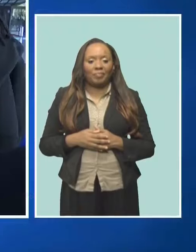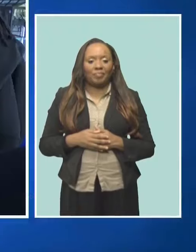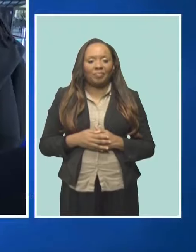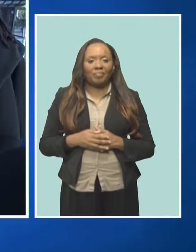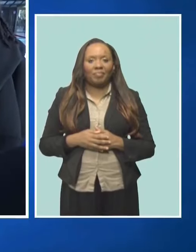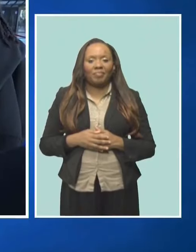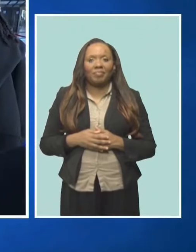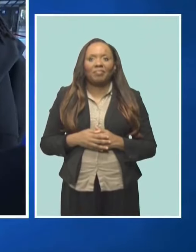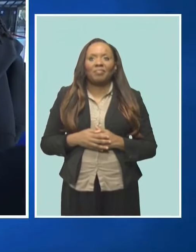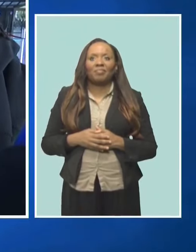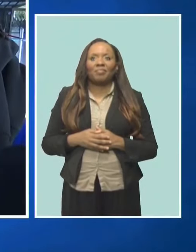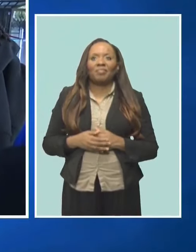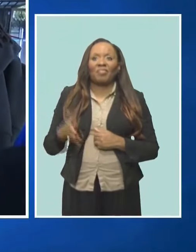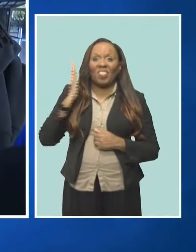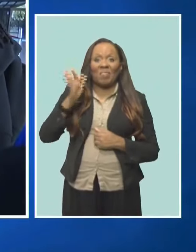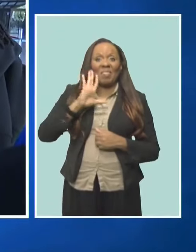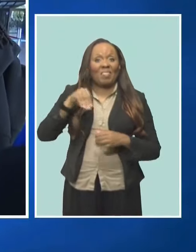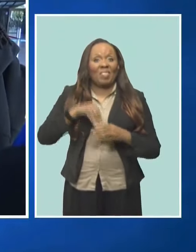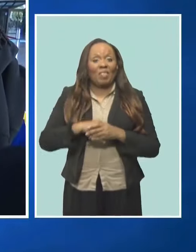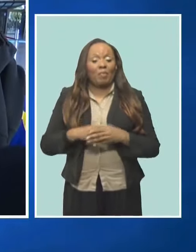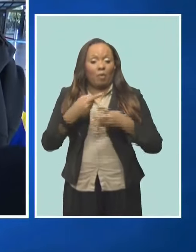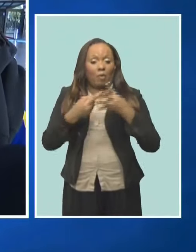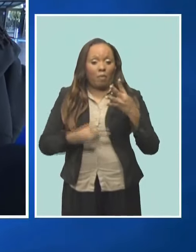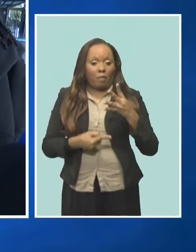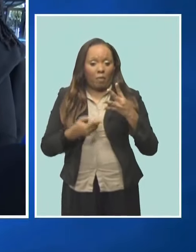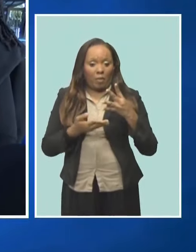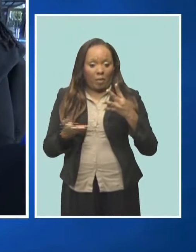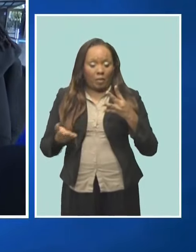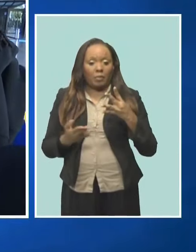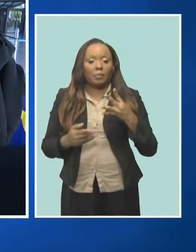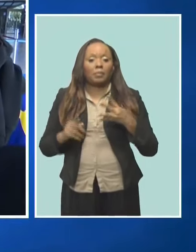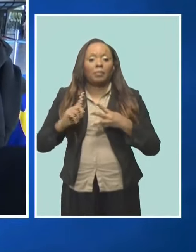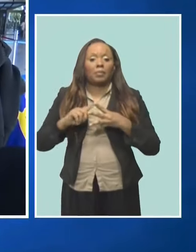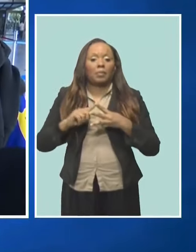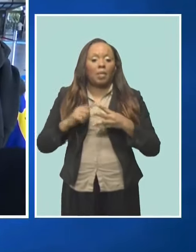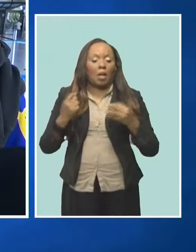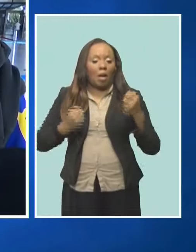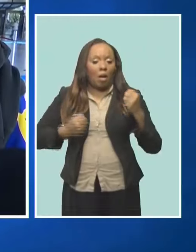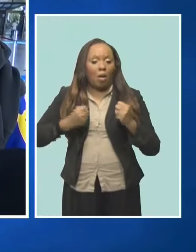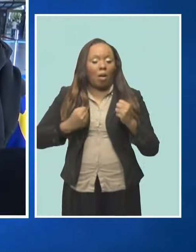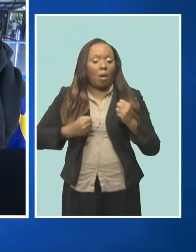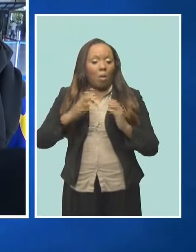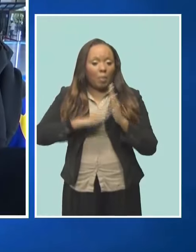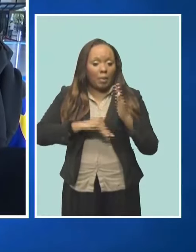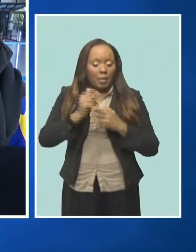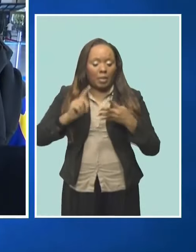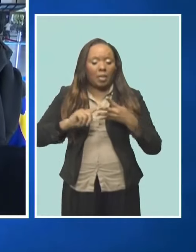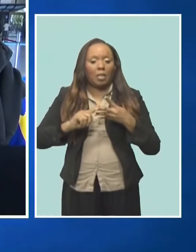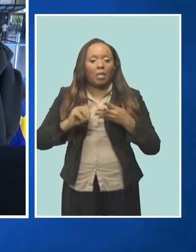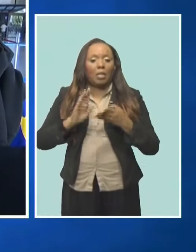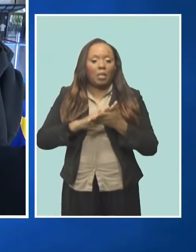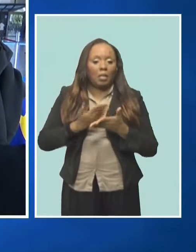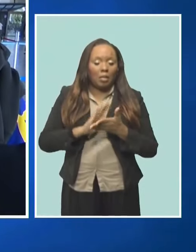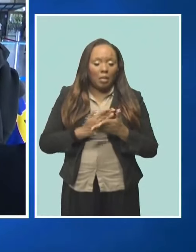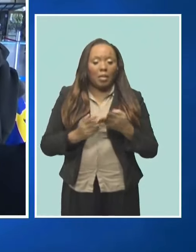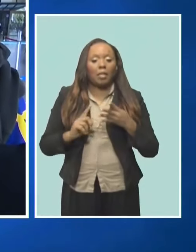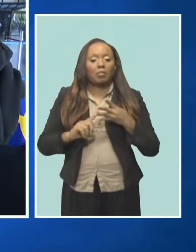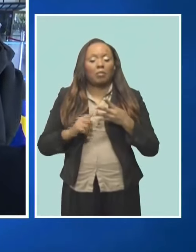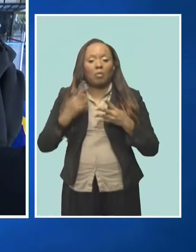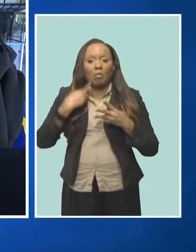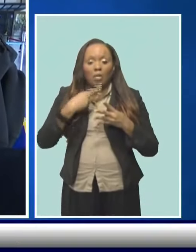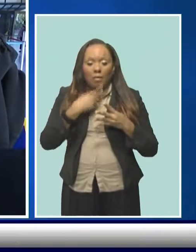We will be competing in 4 skills there: automobile technology, car painting, cooking, and restaurant service.